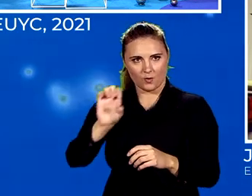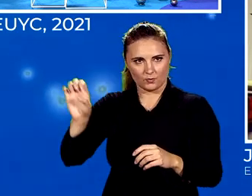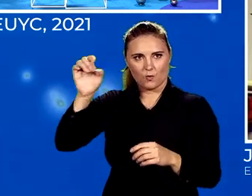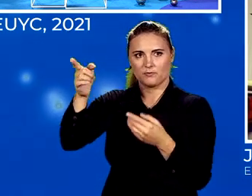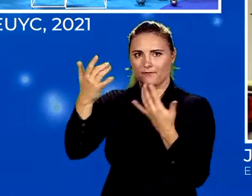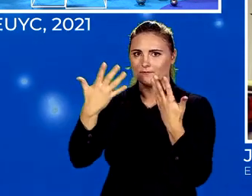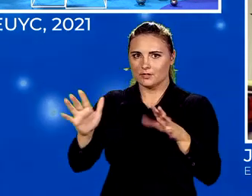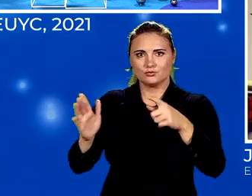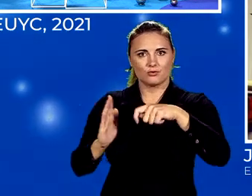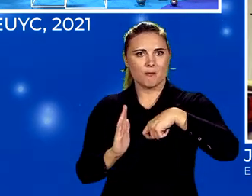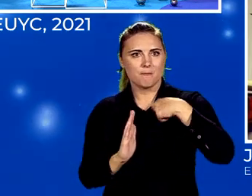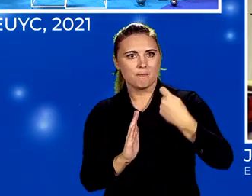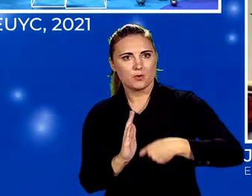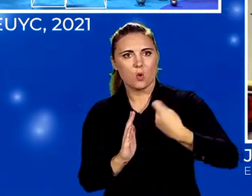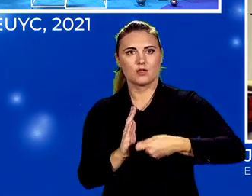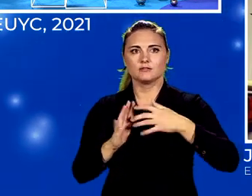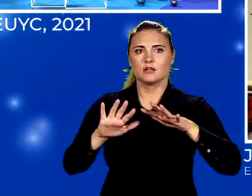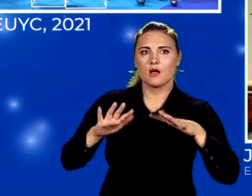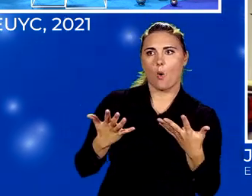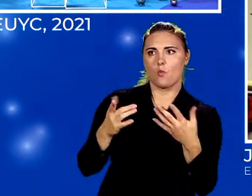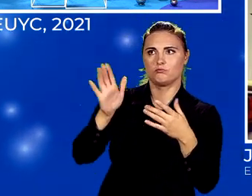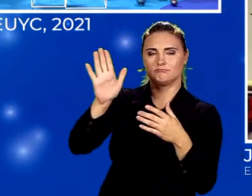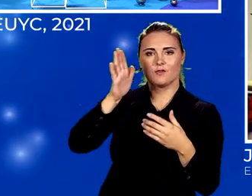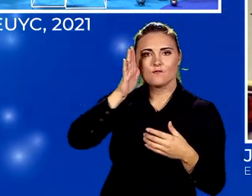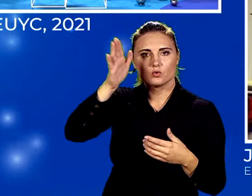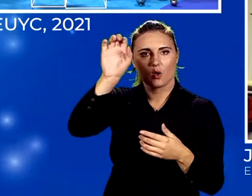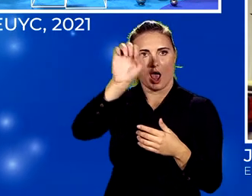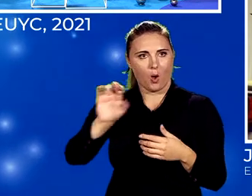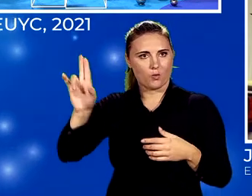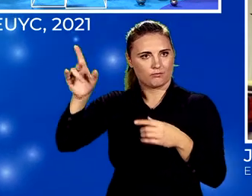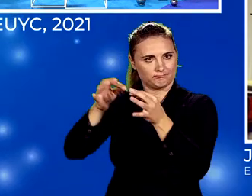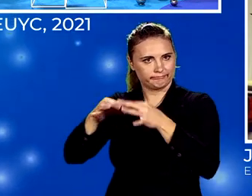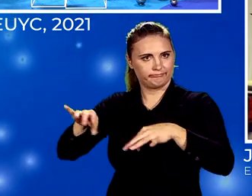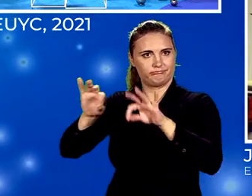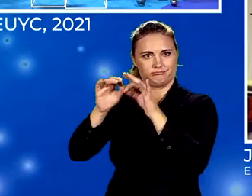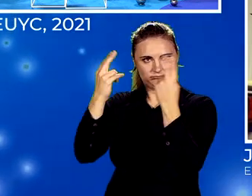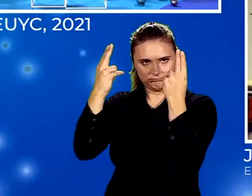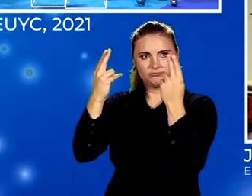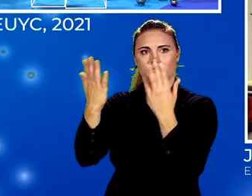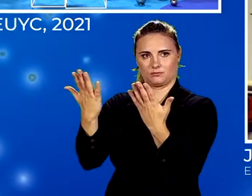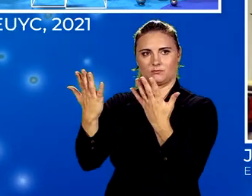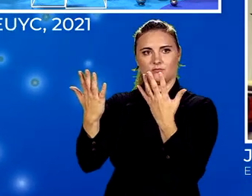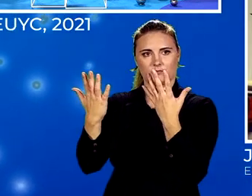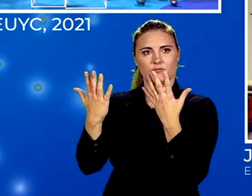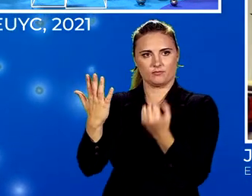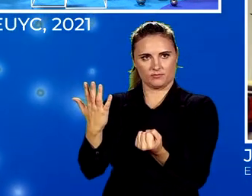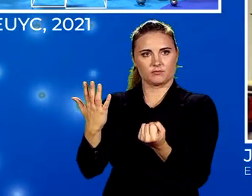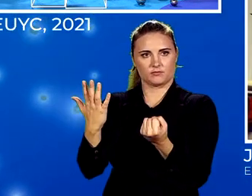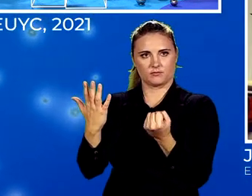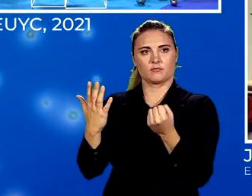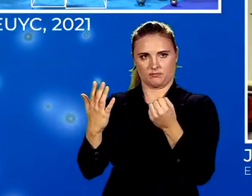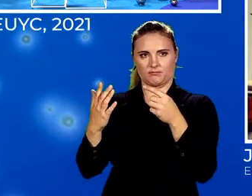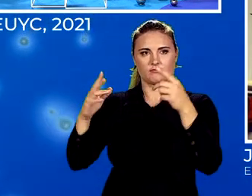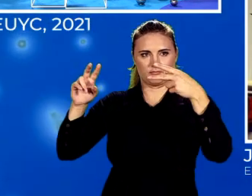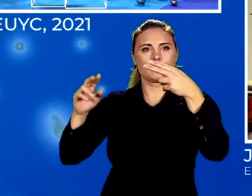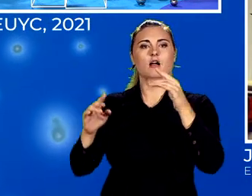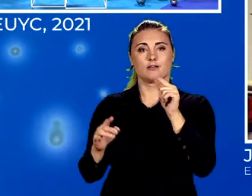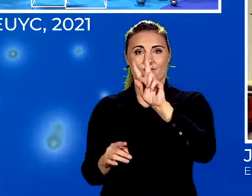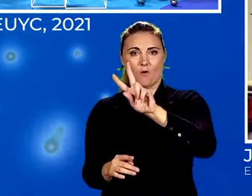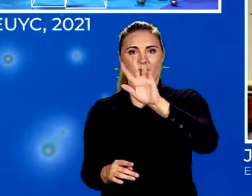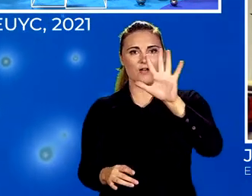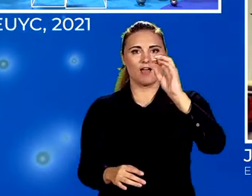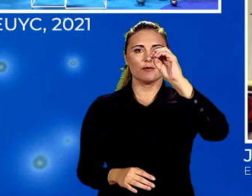Conference on the Future of Europe, which is called 25%. So you have already tried to involve young people in the process and in the pandemics